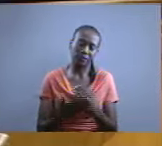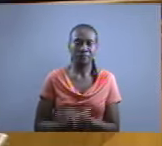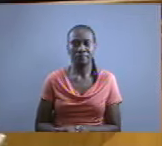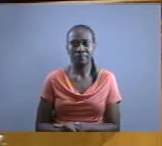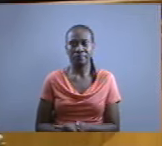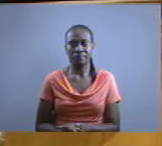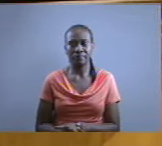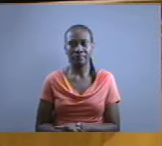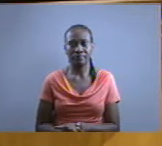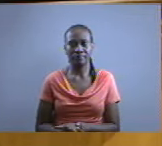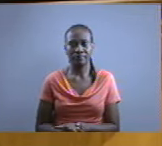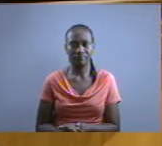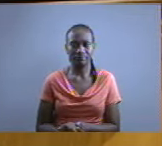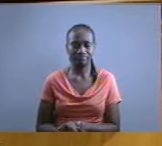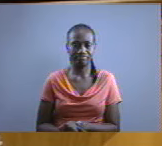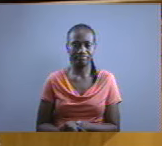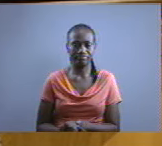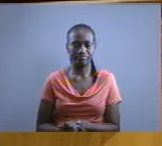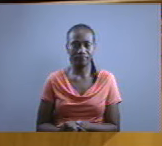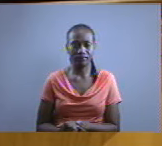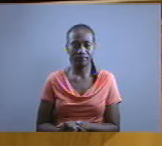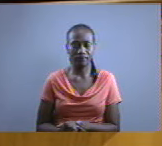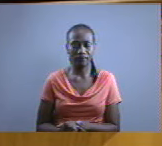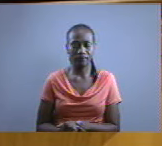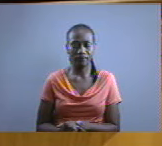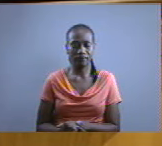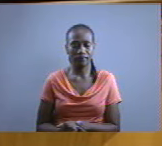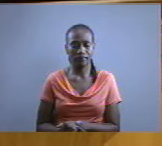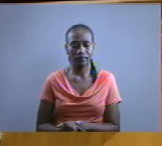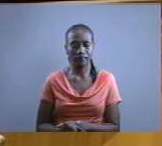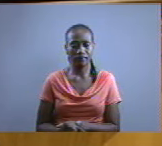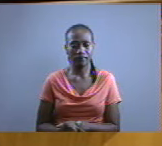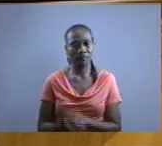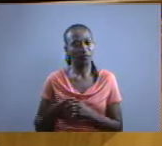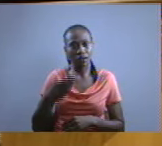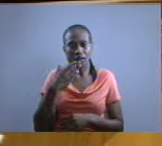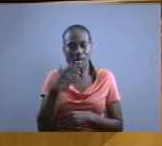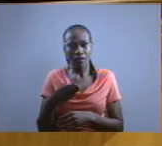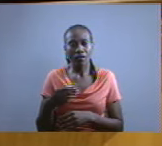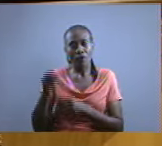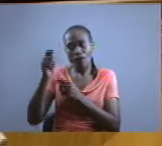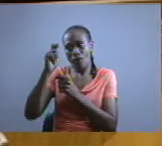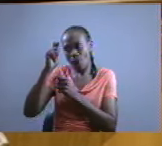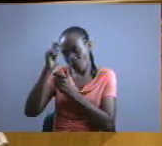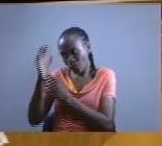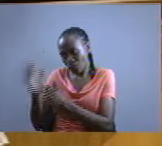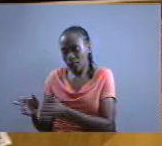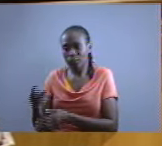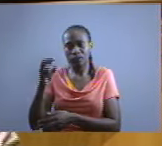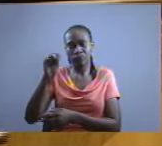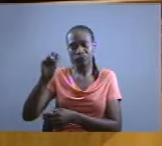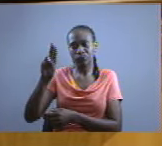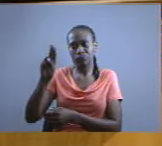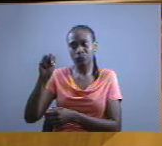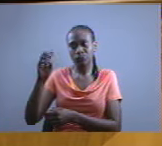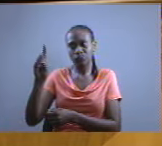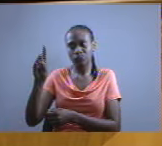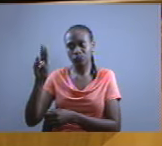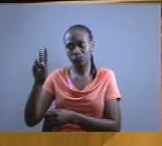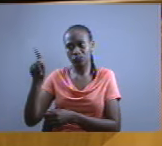Let me take this opportunity to thank Honorable Sunduza and all the members of the